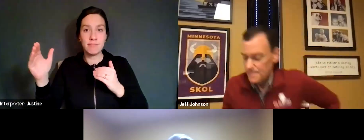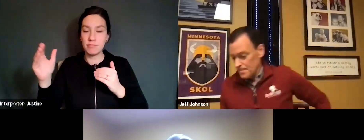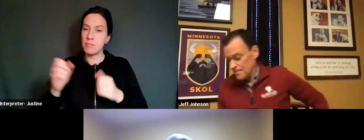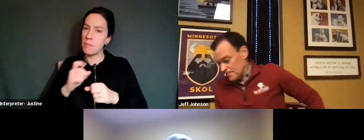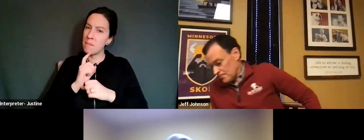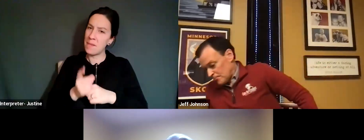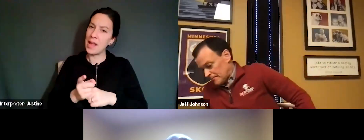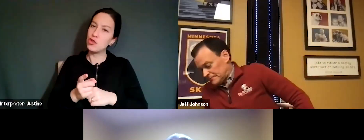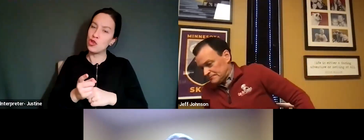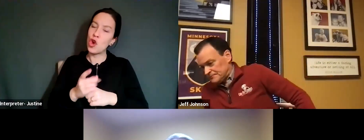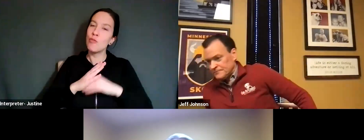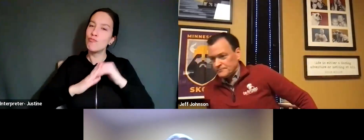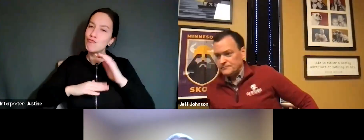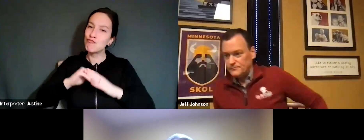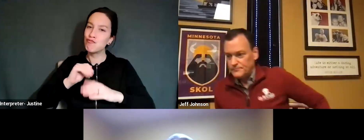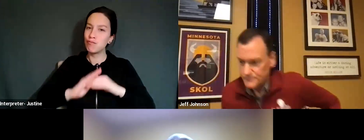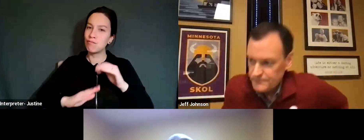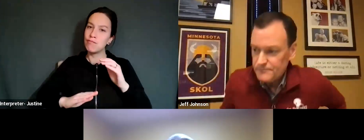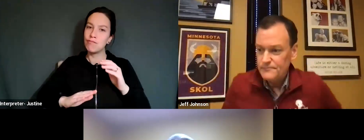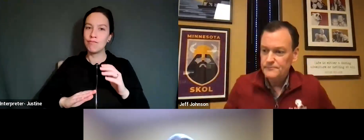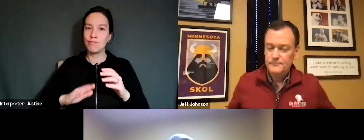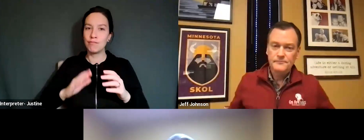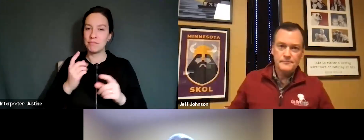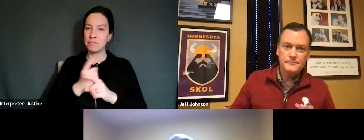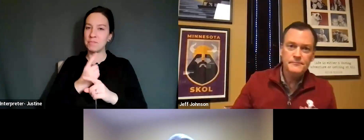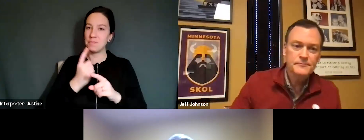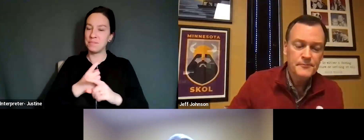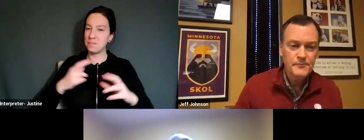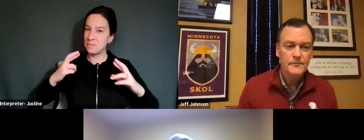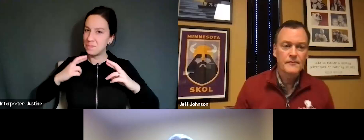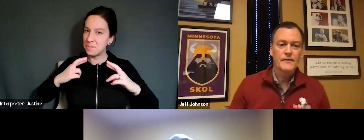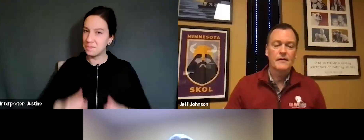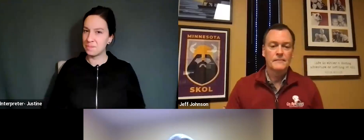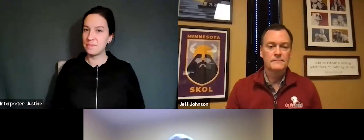up in the appropriate retirement home.